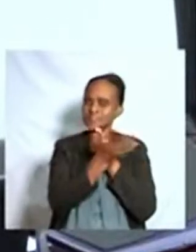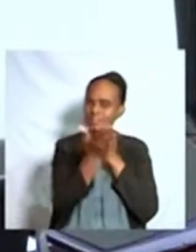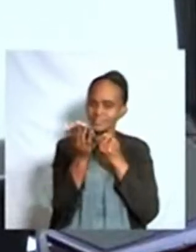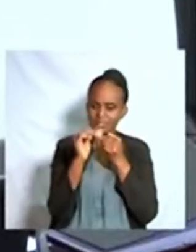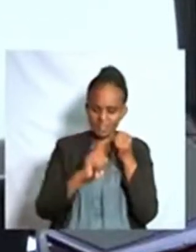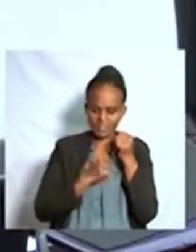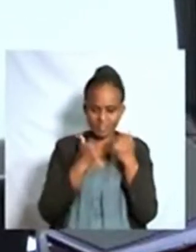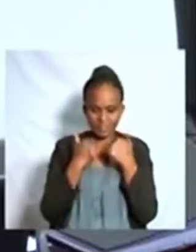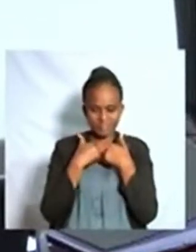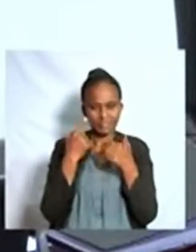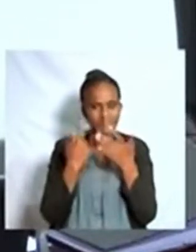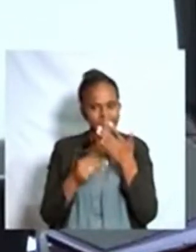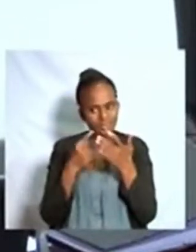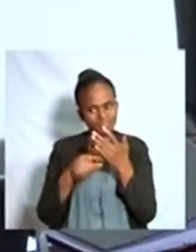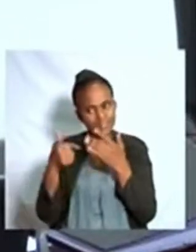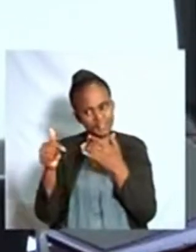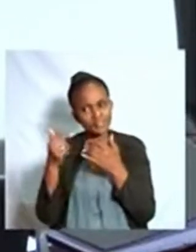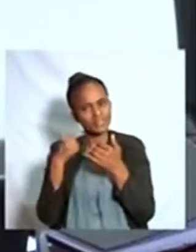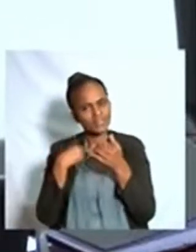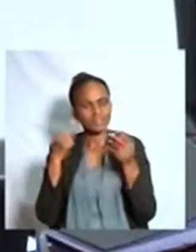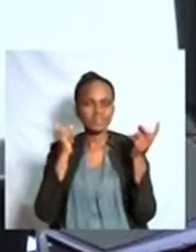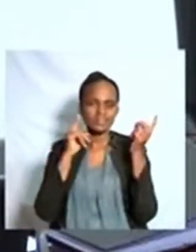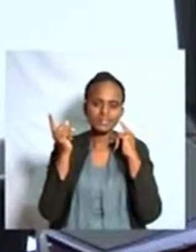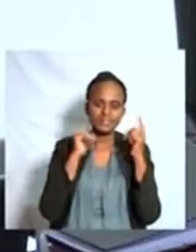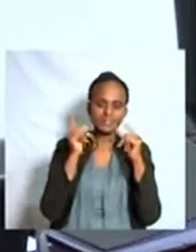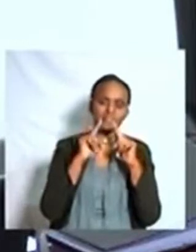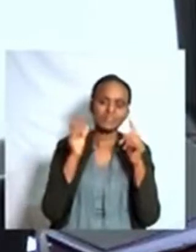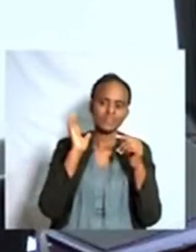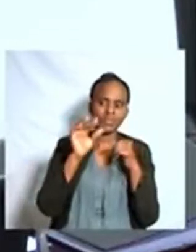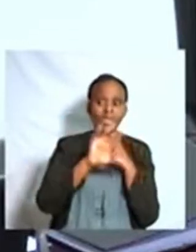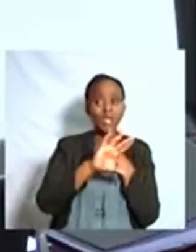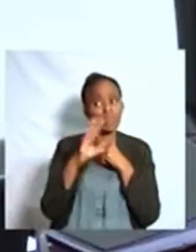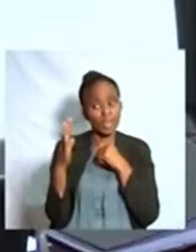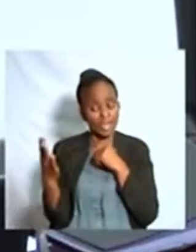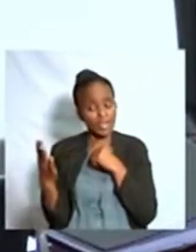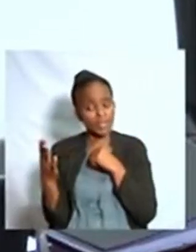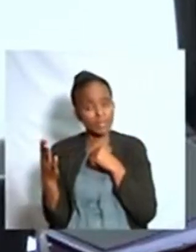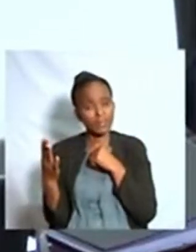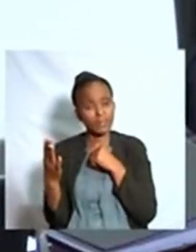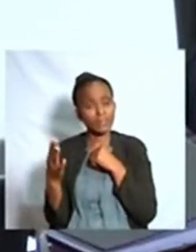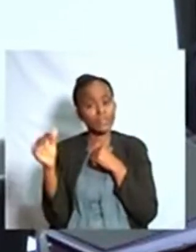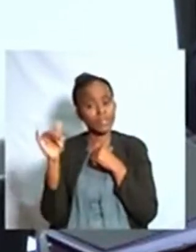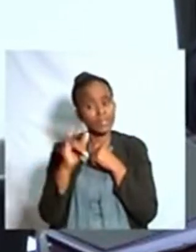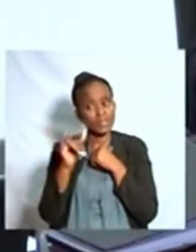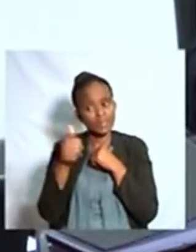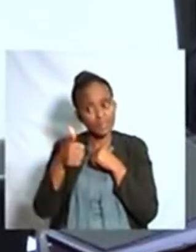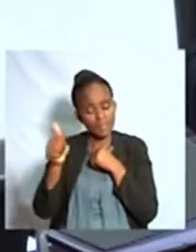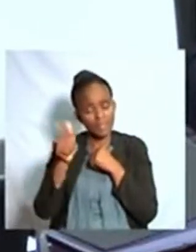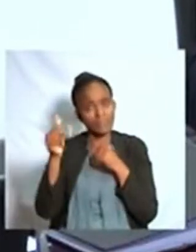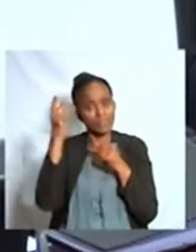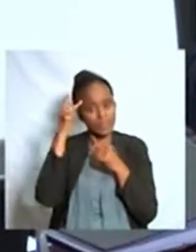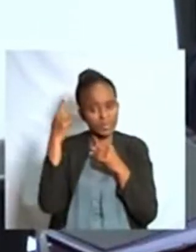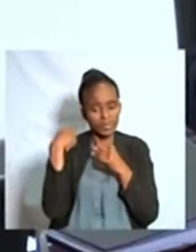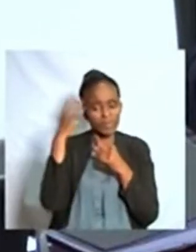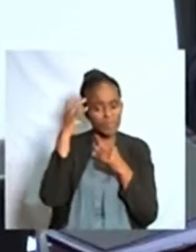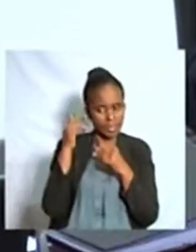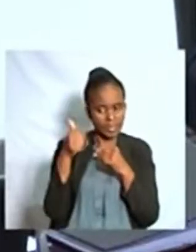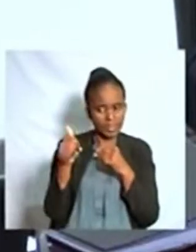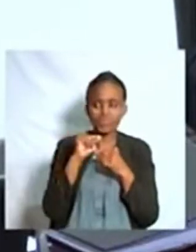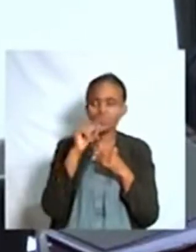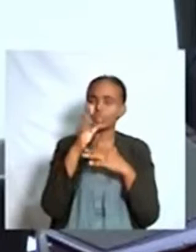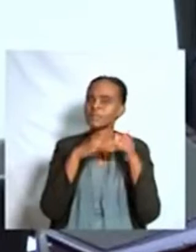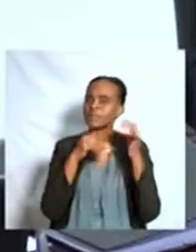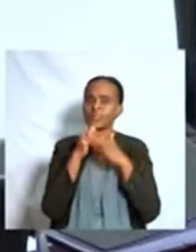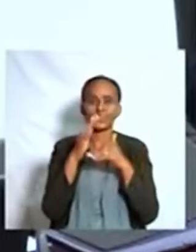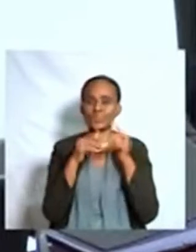picked up whatever we have picked up, but you will still go back. Yes, you are the principal officer. That should not give comfort